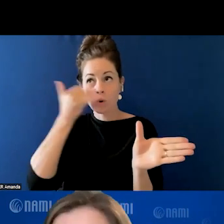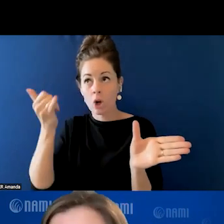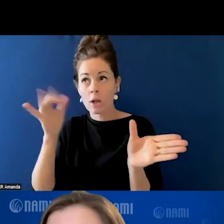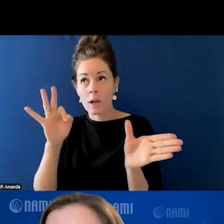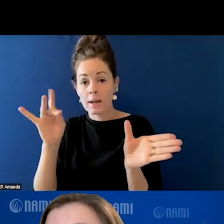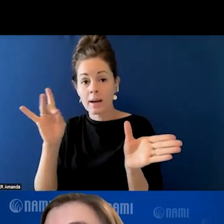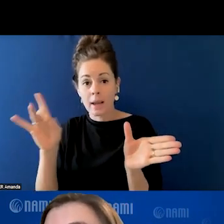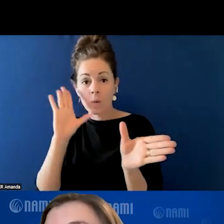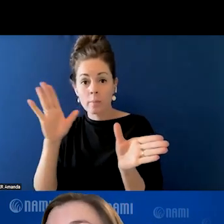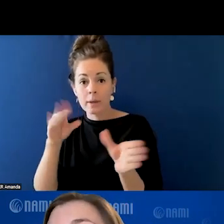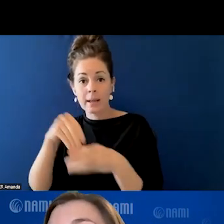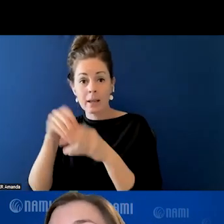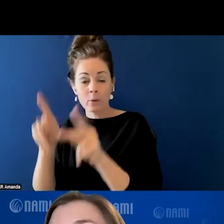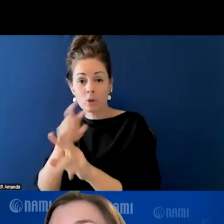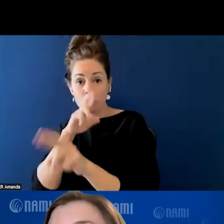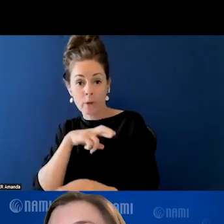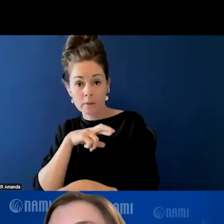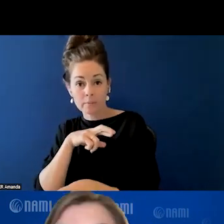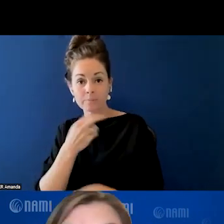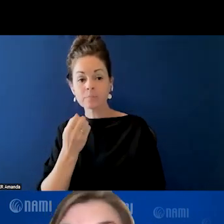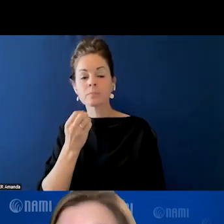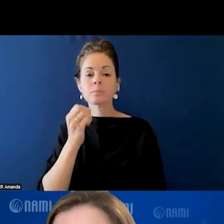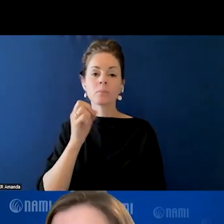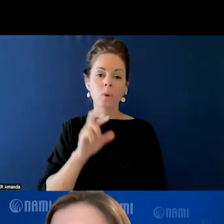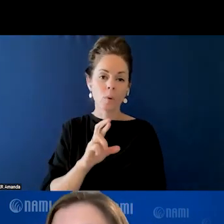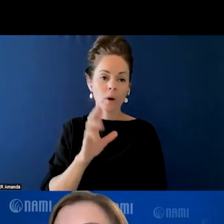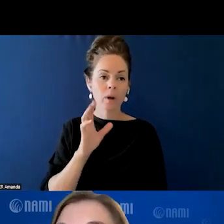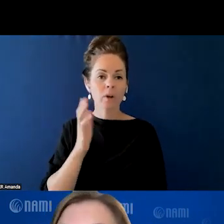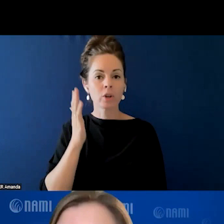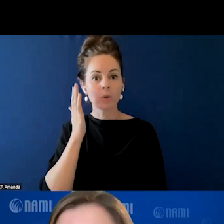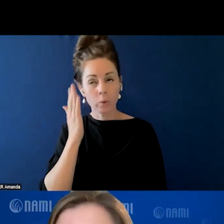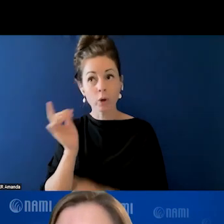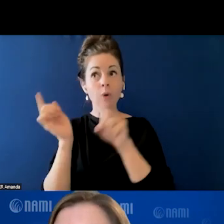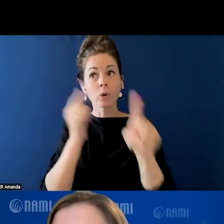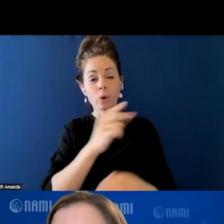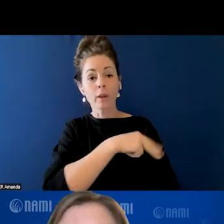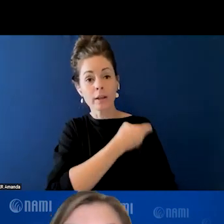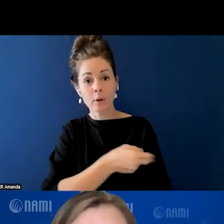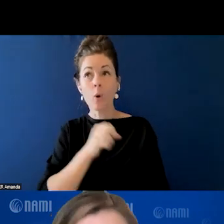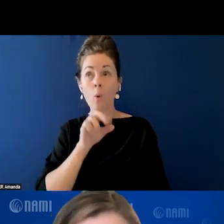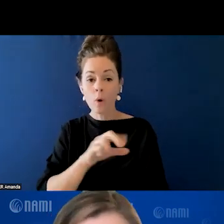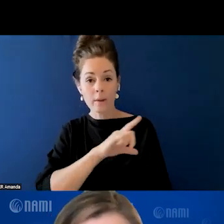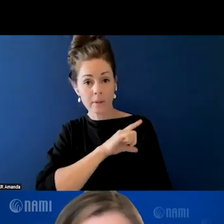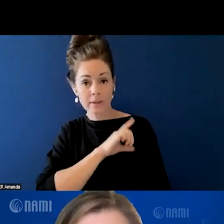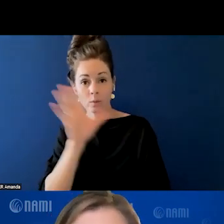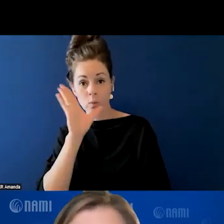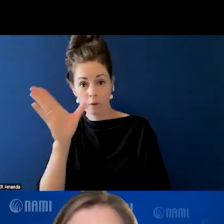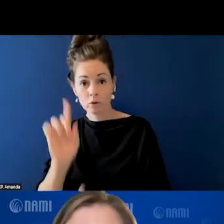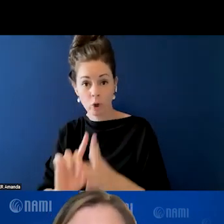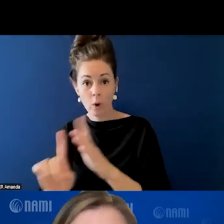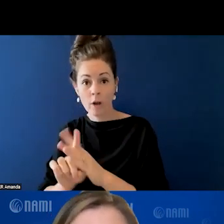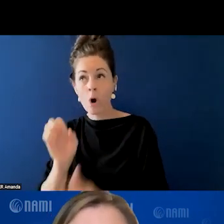in-person response, or that you're going to go to the hospital, or the police are gonna respond, or it's only for